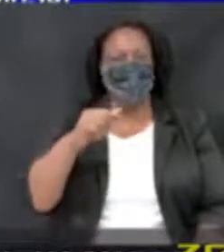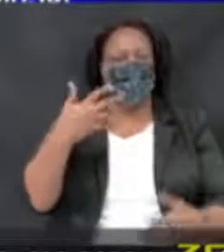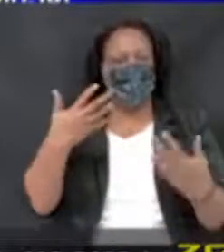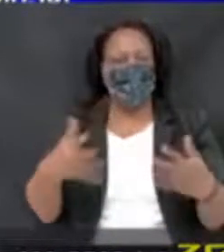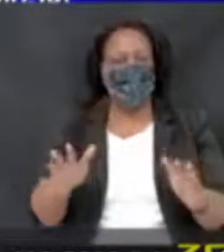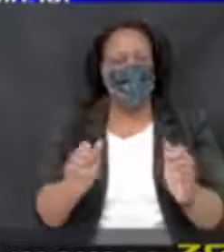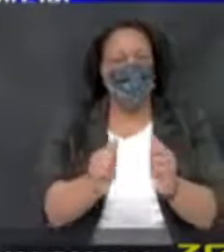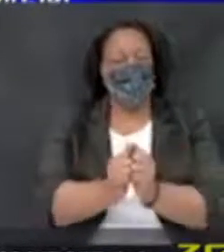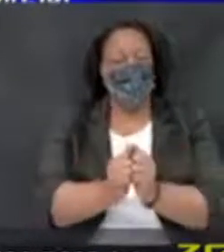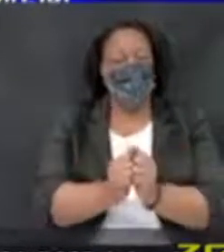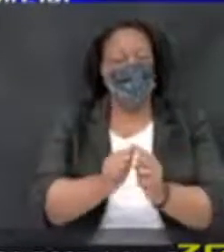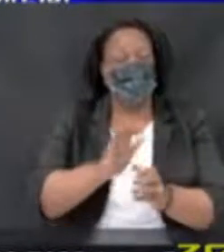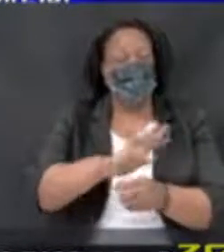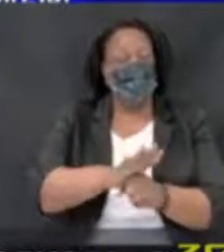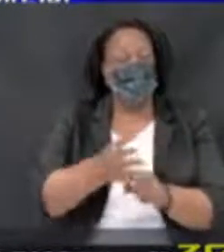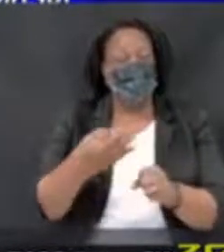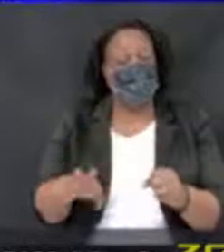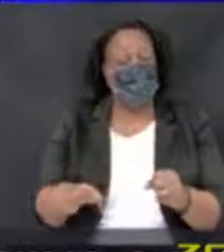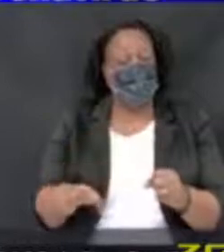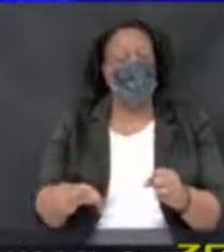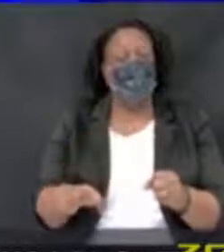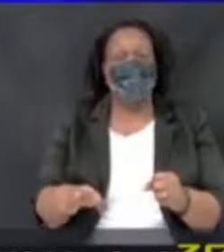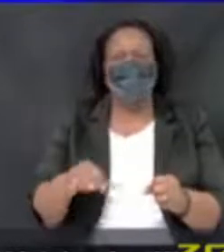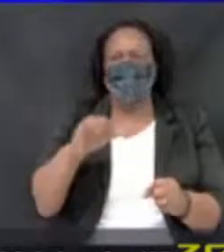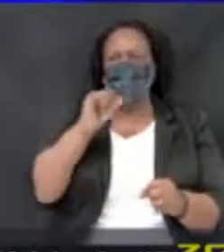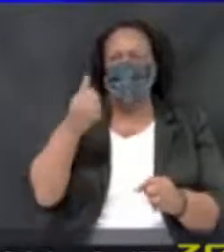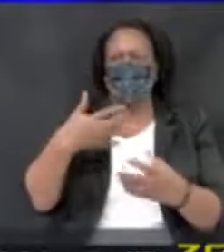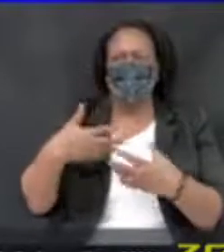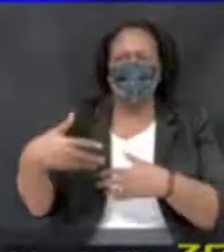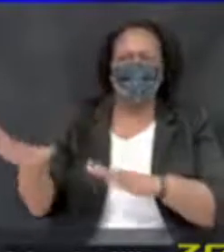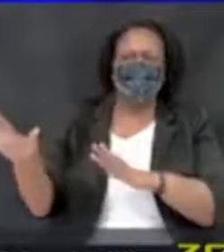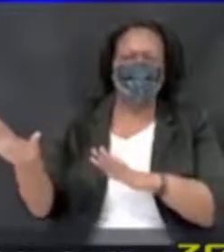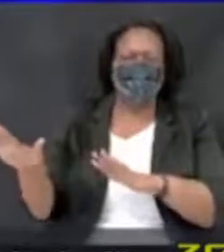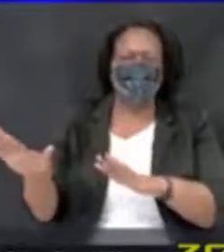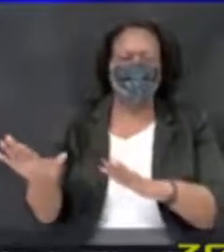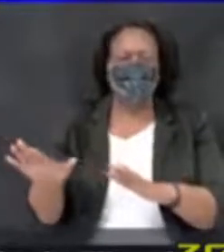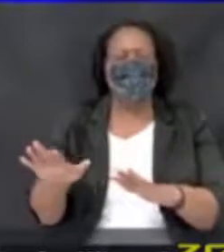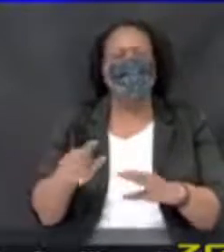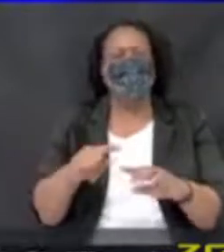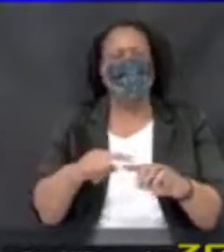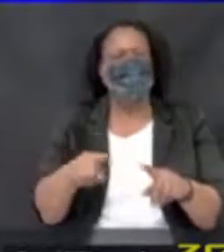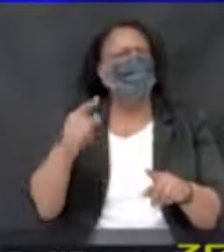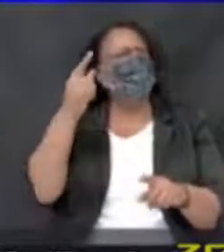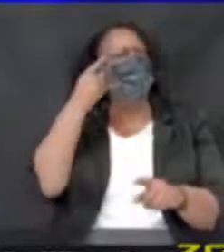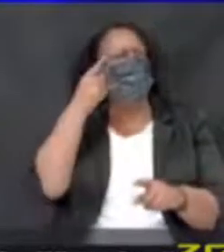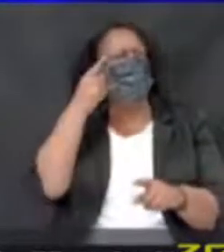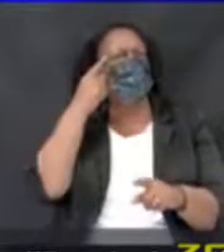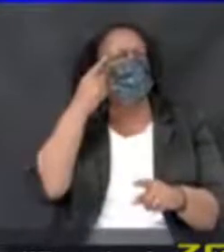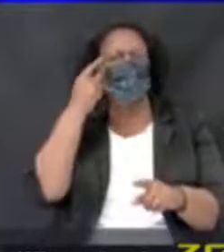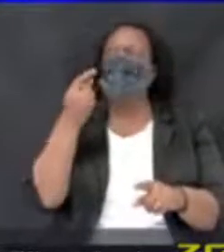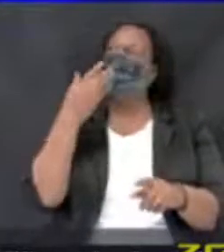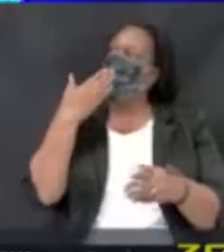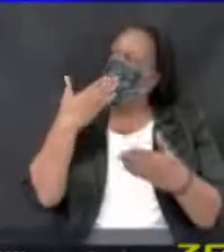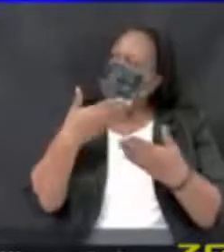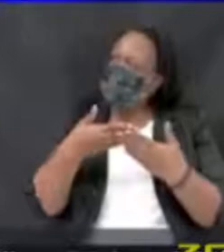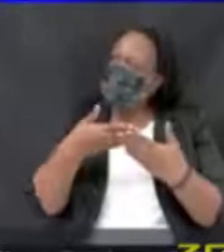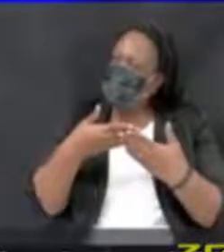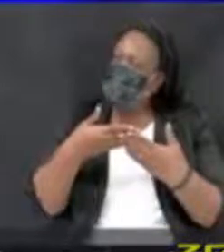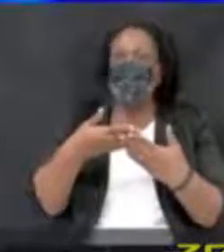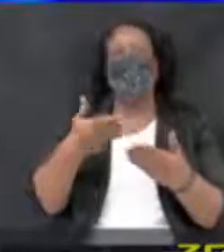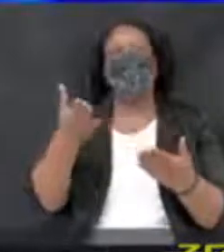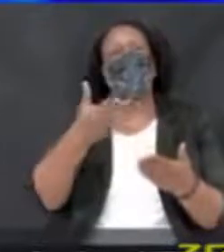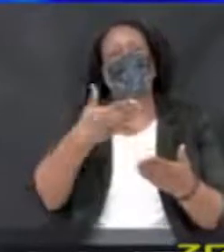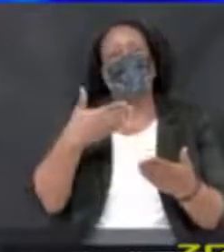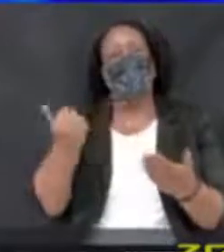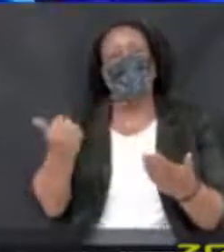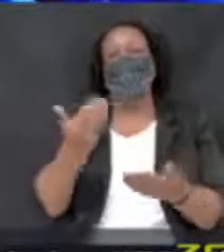pandemic. It seems as though it's just not going away. When we think that we are getting over, sometimes you